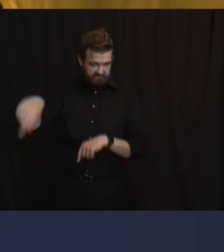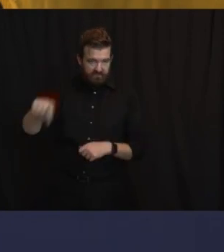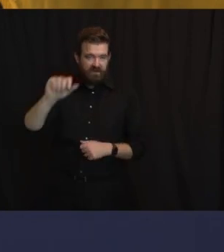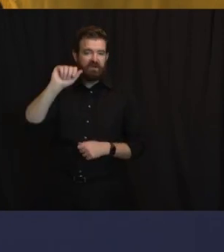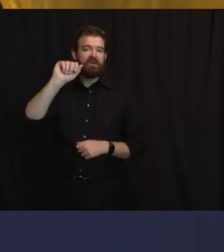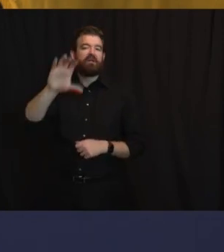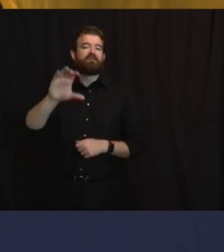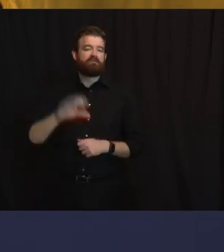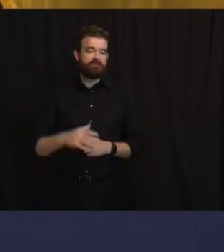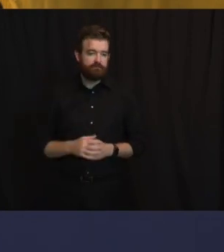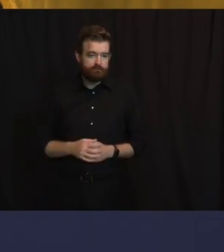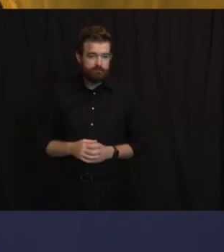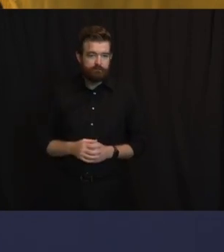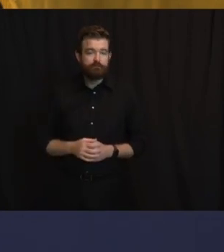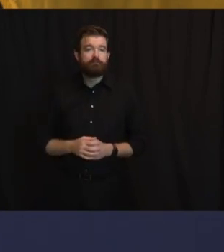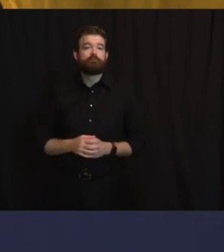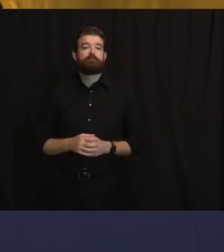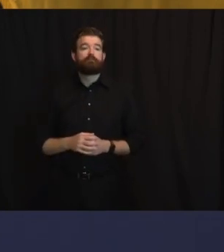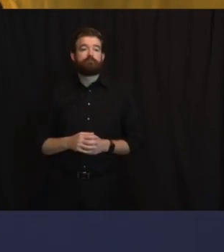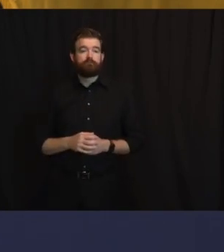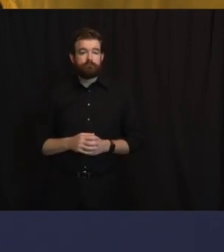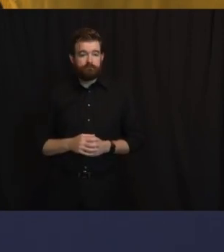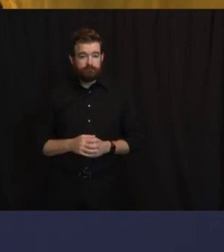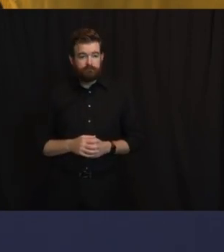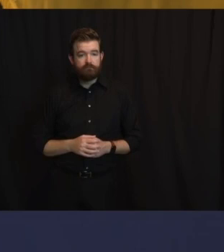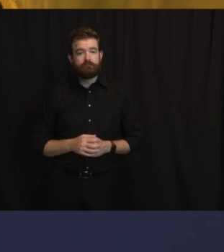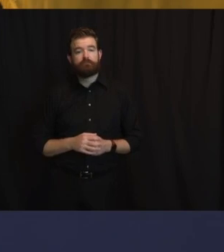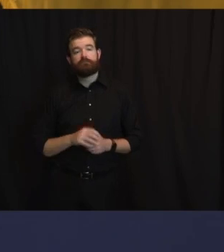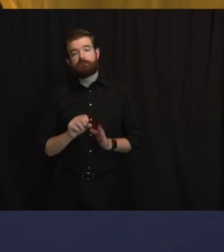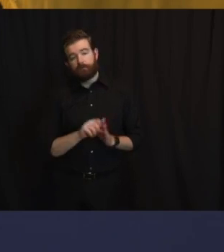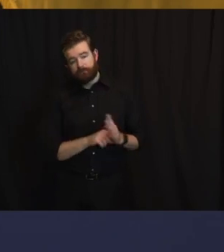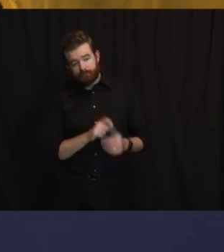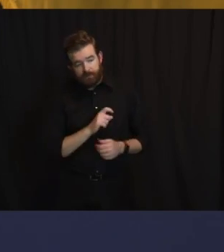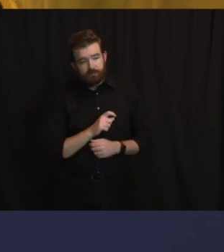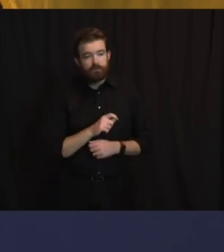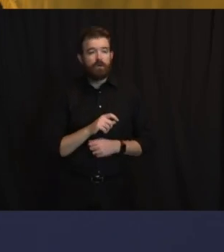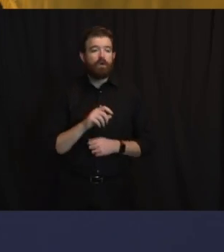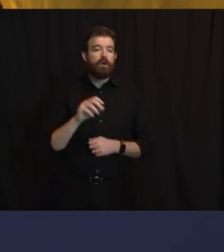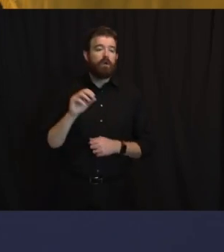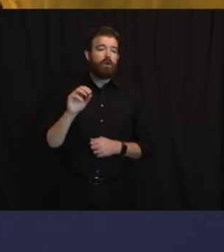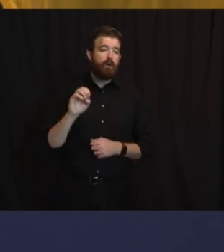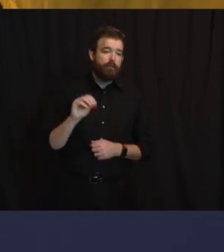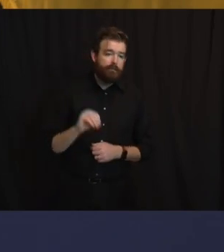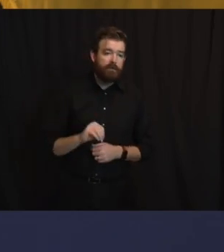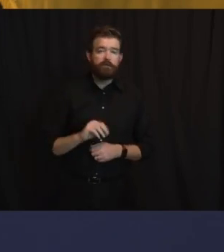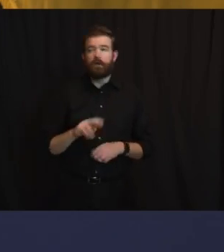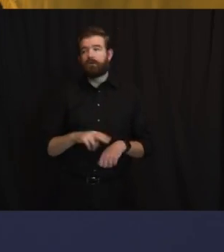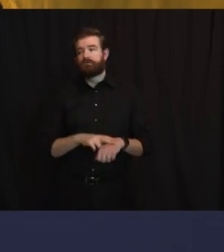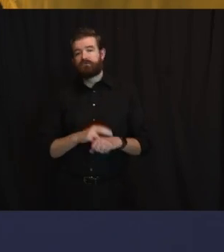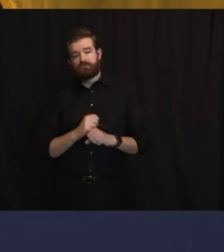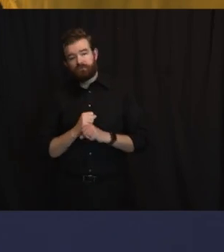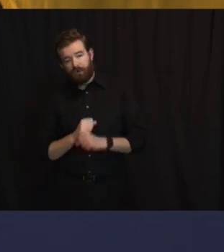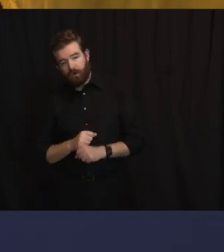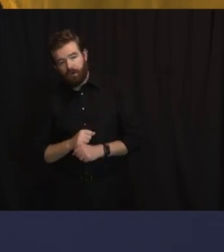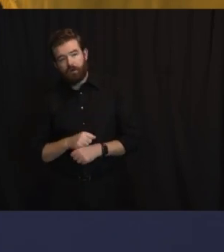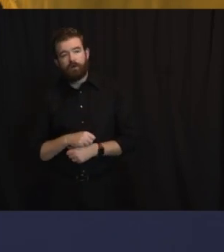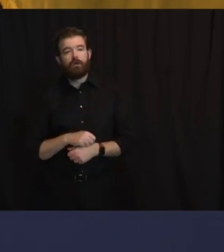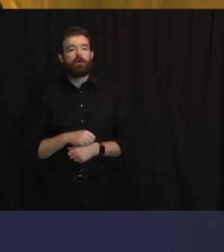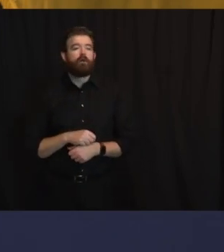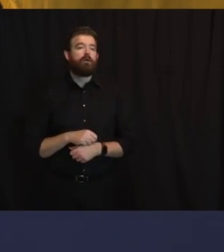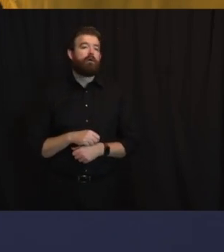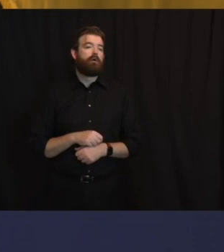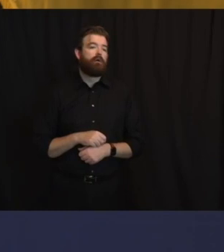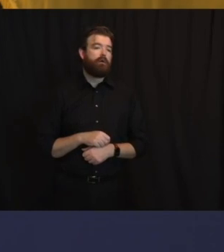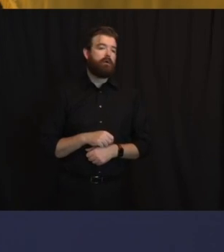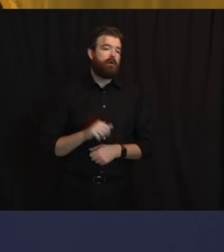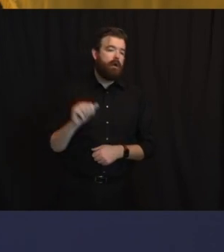Care and State Police, OEM, National Guard, Atlantic County, Atlantic City itself doing, CRETA, they're doing